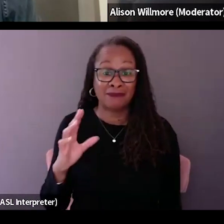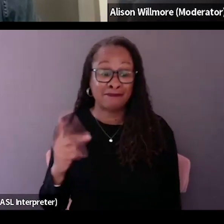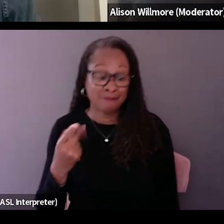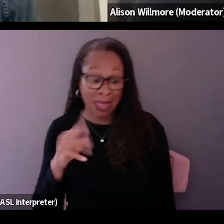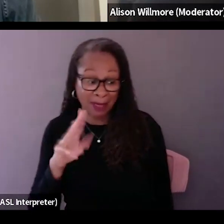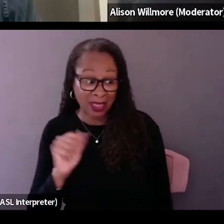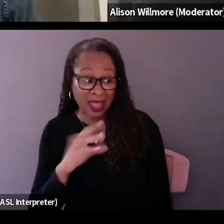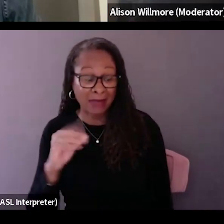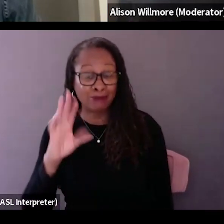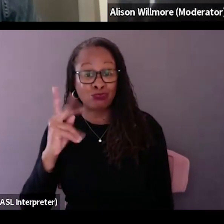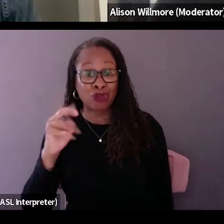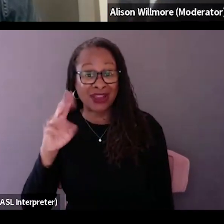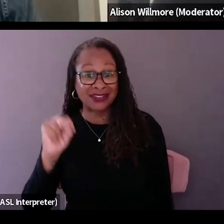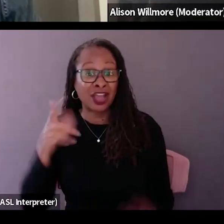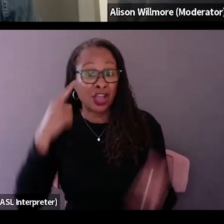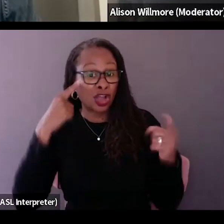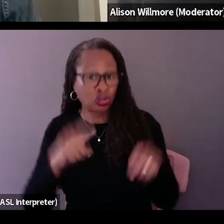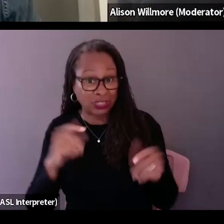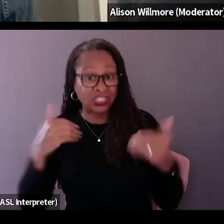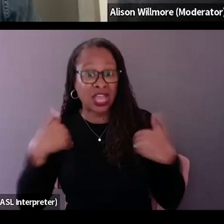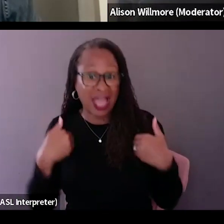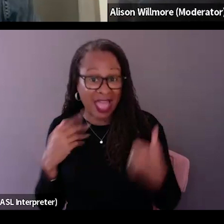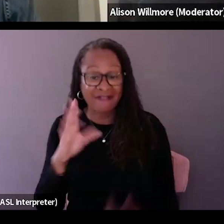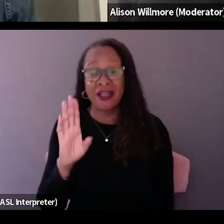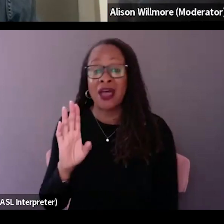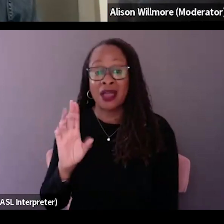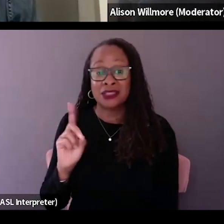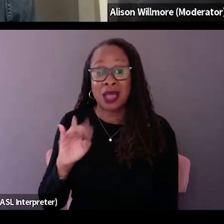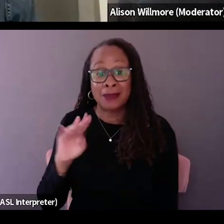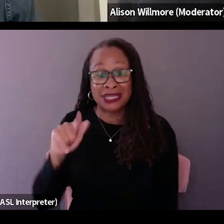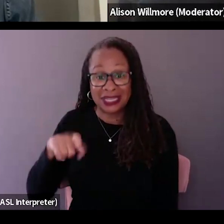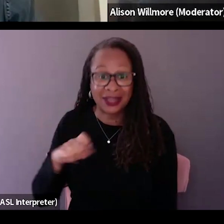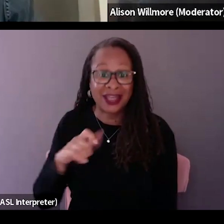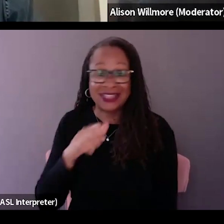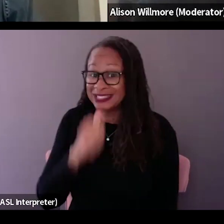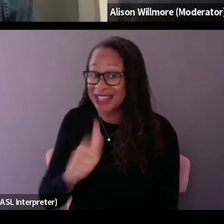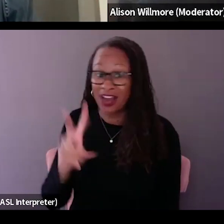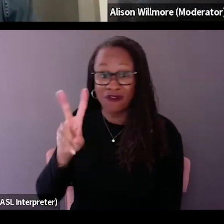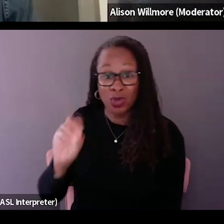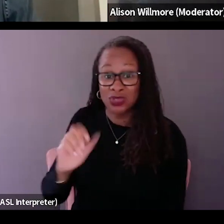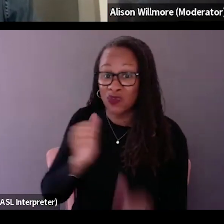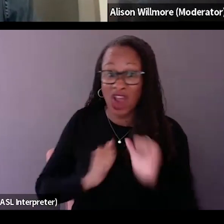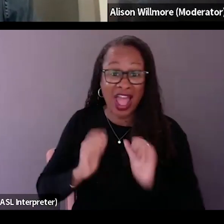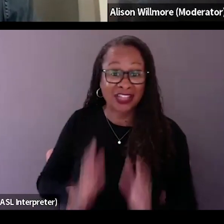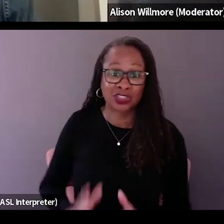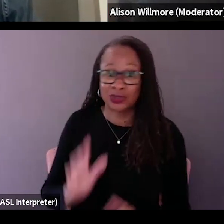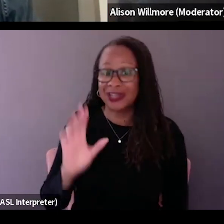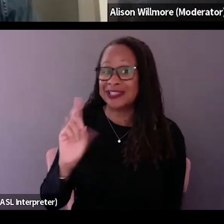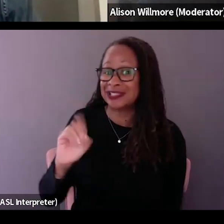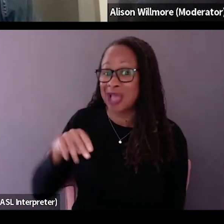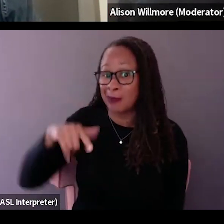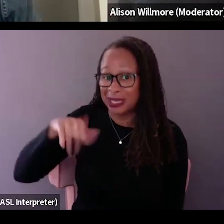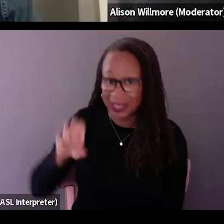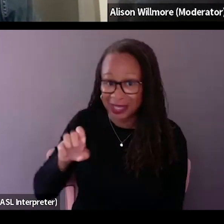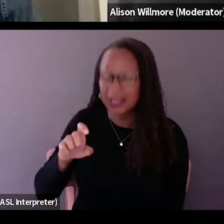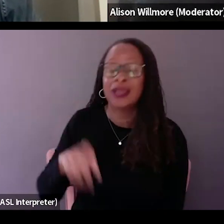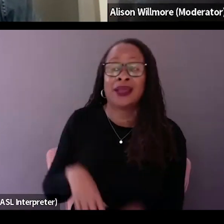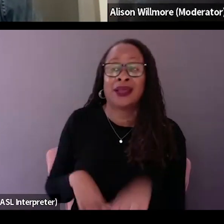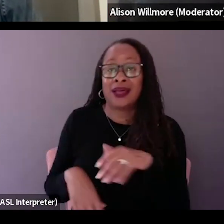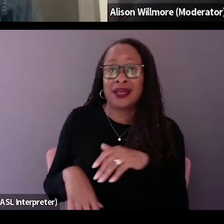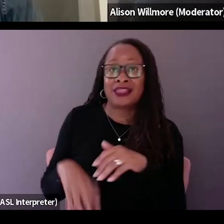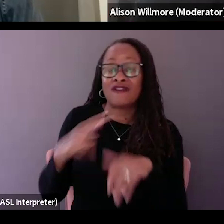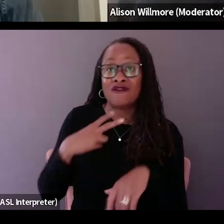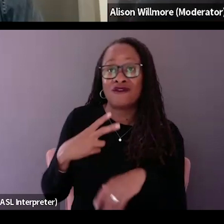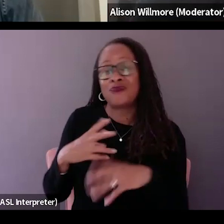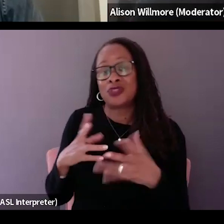voiceover actor. It's just Dominique, the associate producer, who was the steward of the diaries from the beginning, who plays the voice of Pamela.